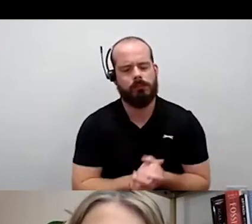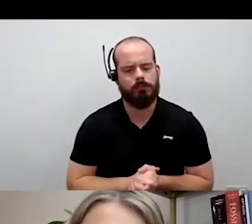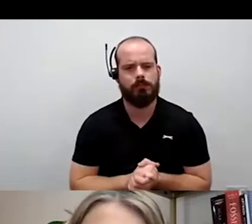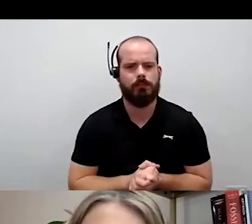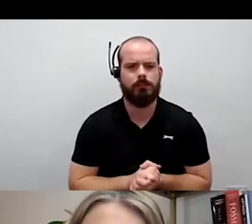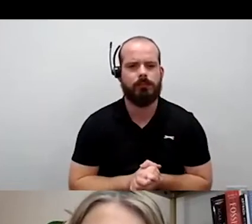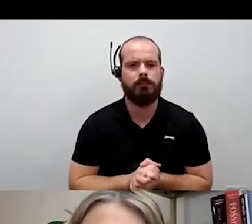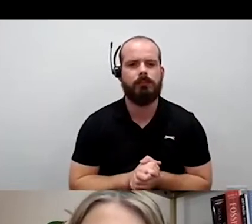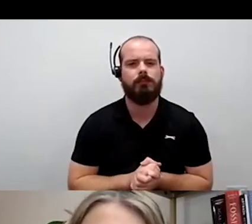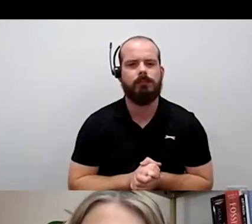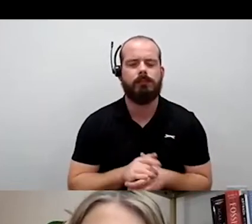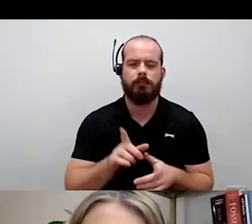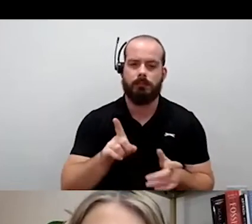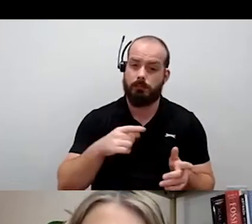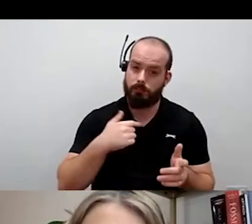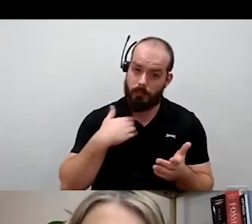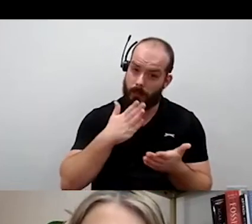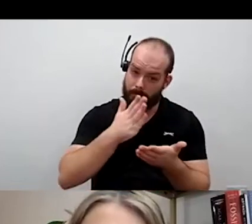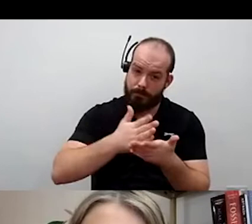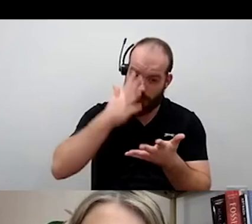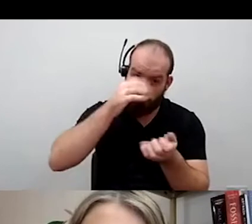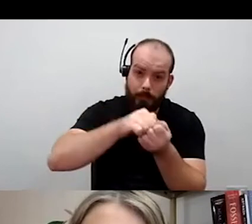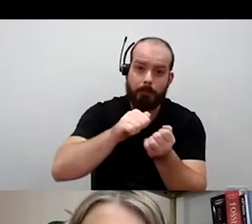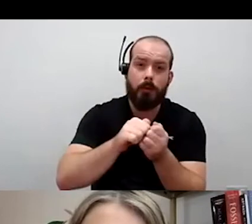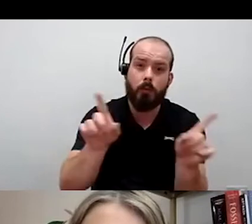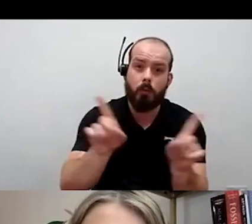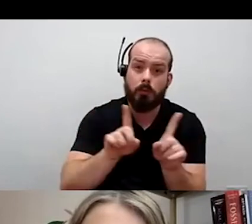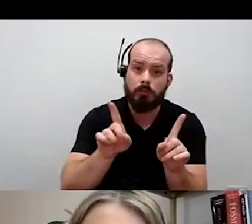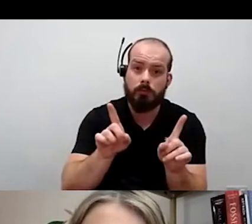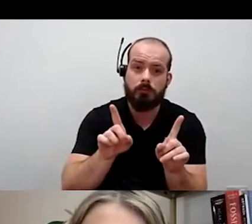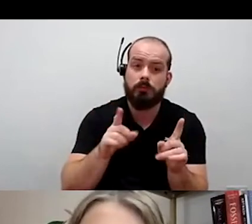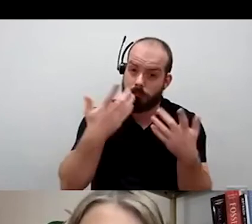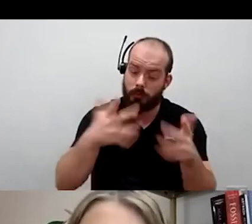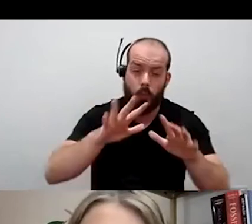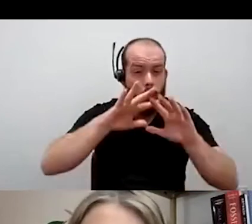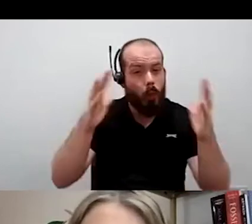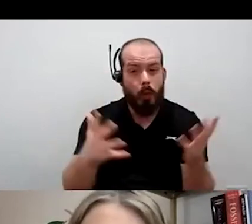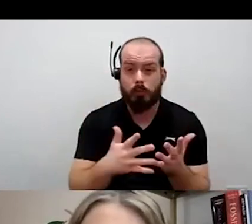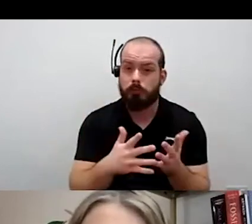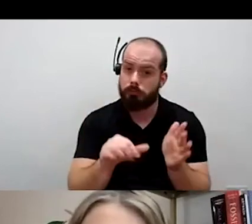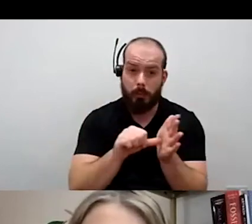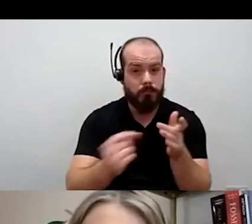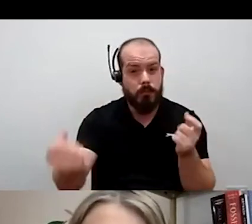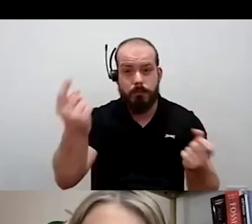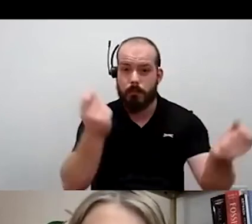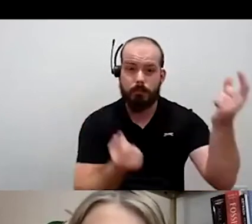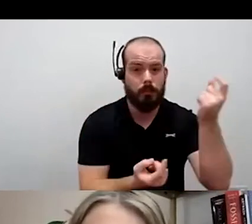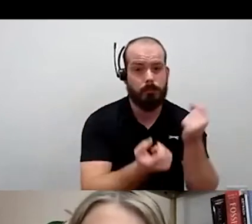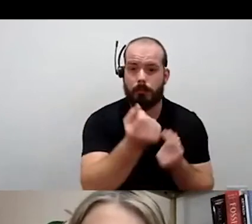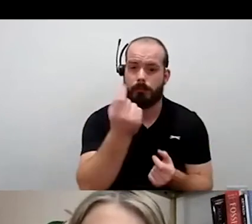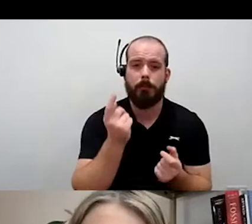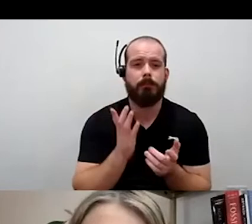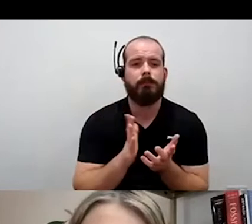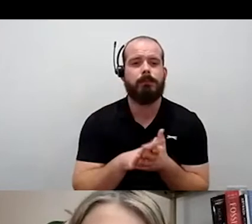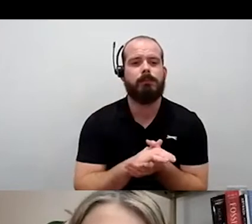But we shouldn't forget that it happened all over the world. And so to give you a